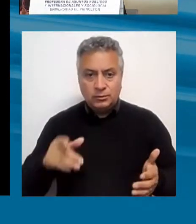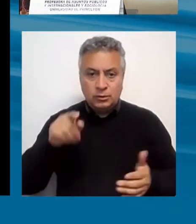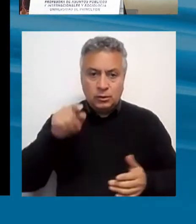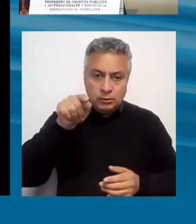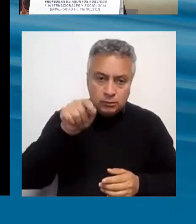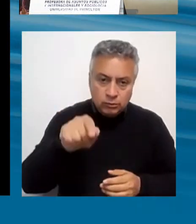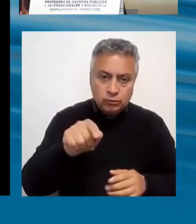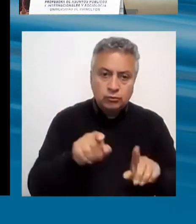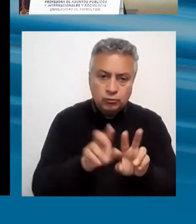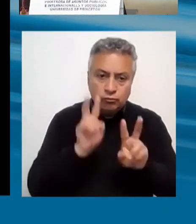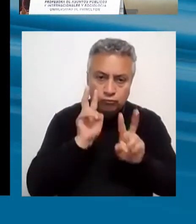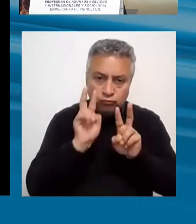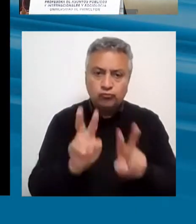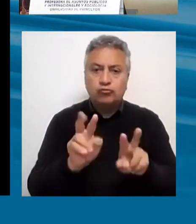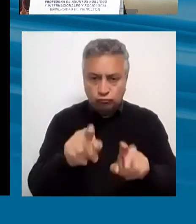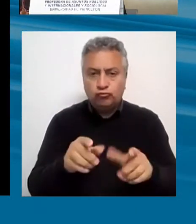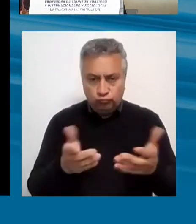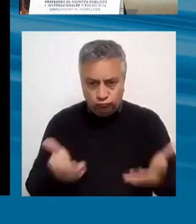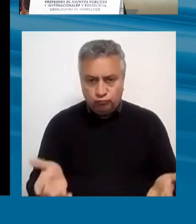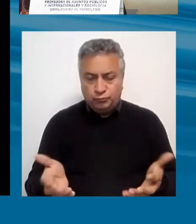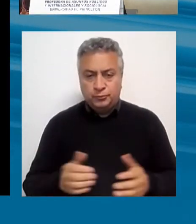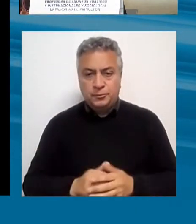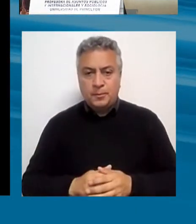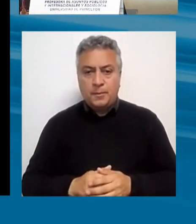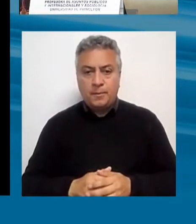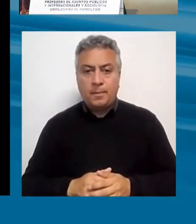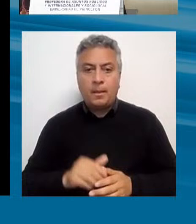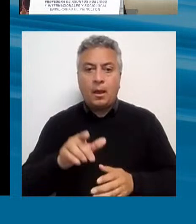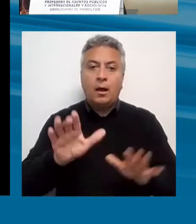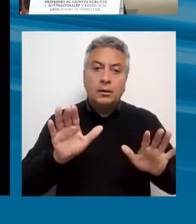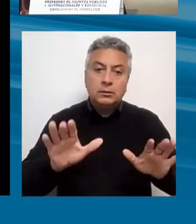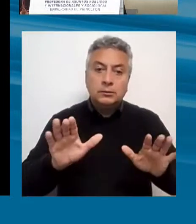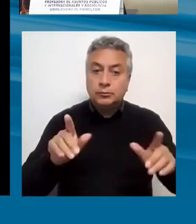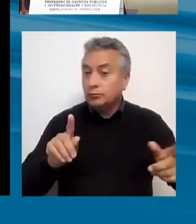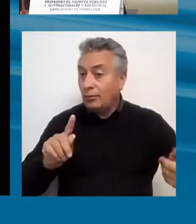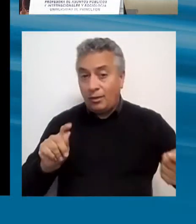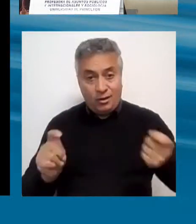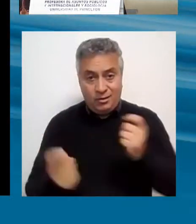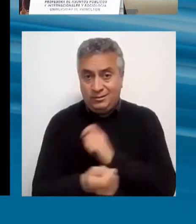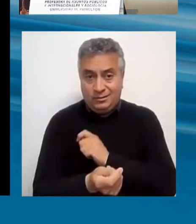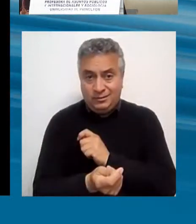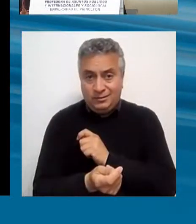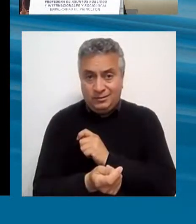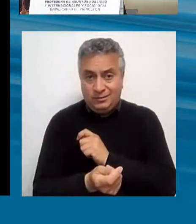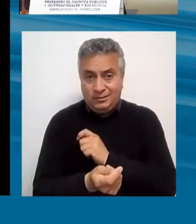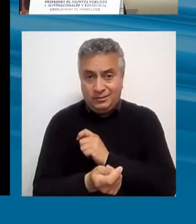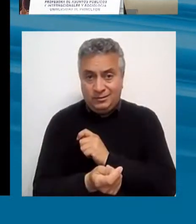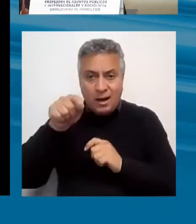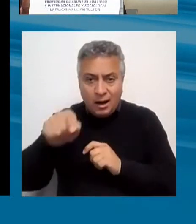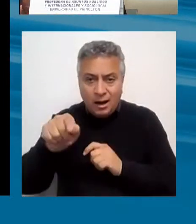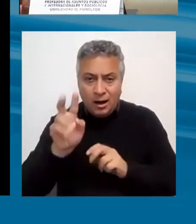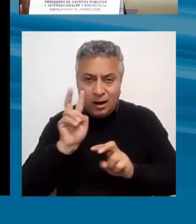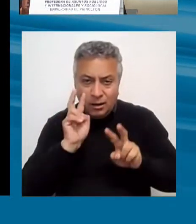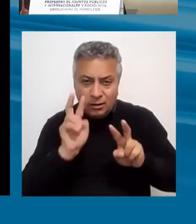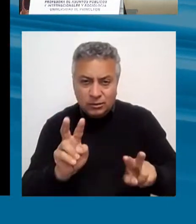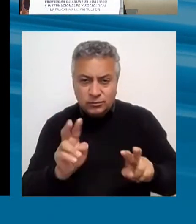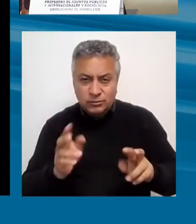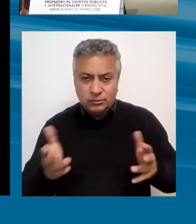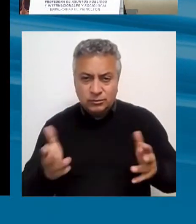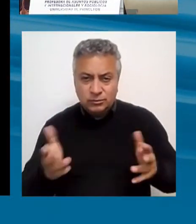the speaker corrects herself. In the x-axis, we have inequality, and in the y-axis, we have